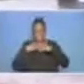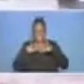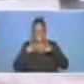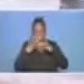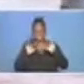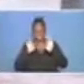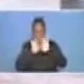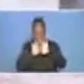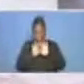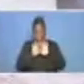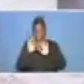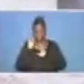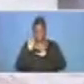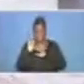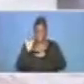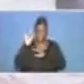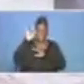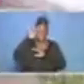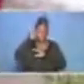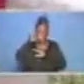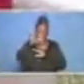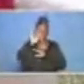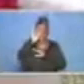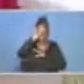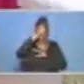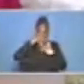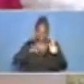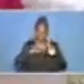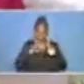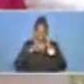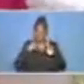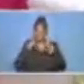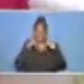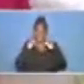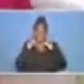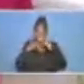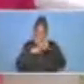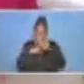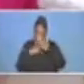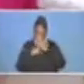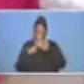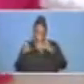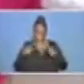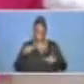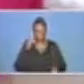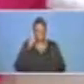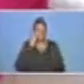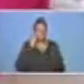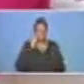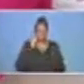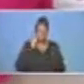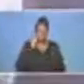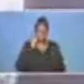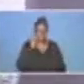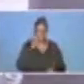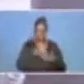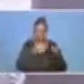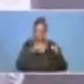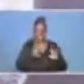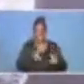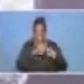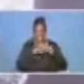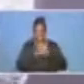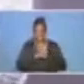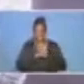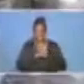requires flying travel agents into the Bahamas from various destinations for a first-hand experience of industry activities and related